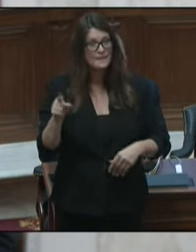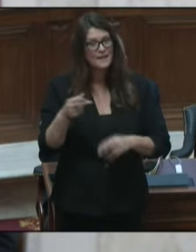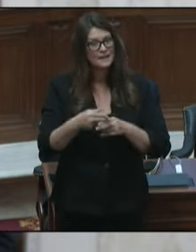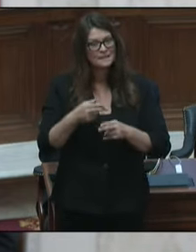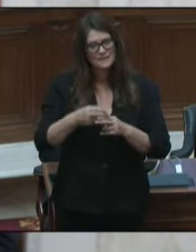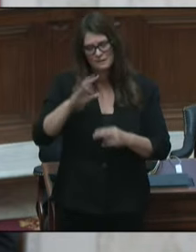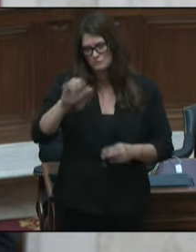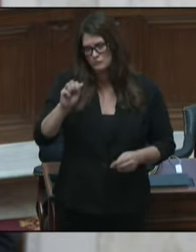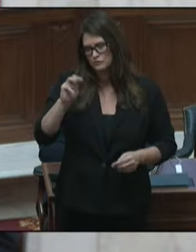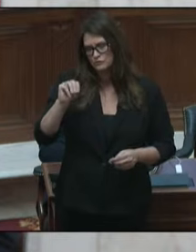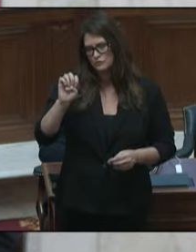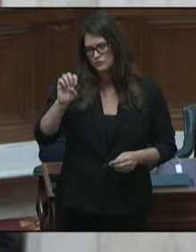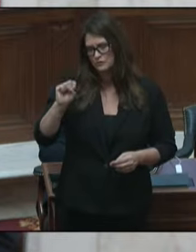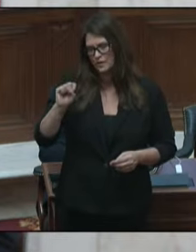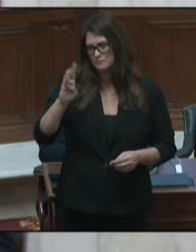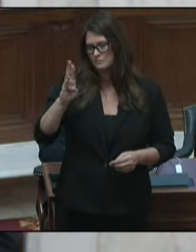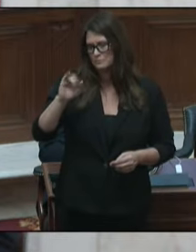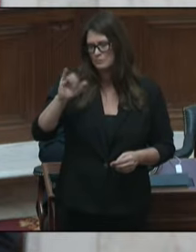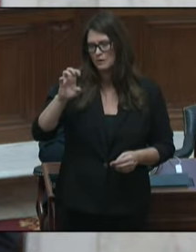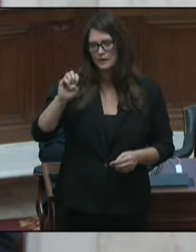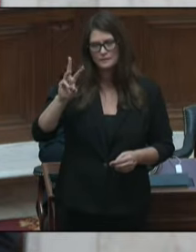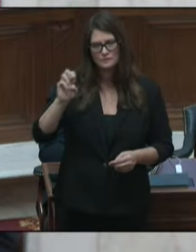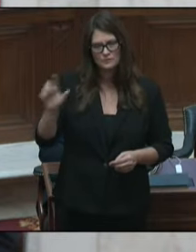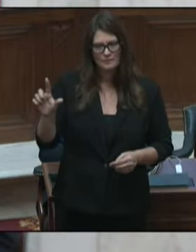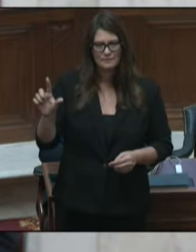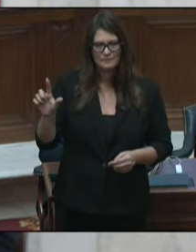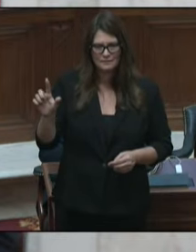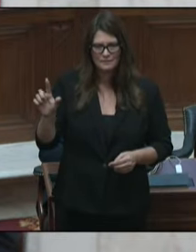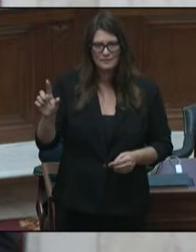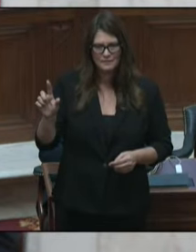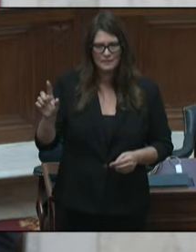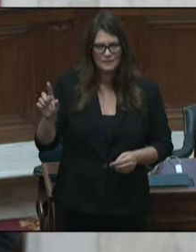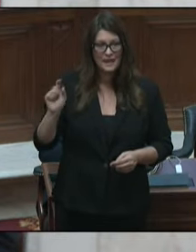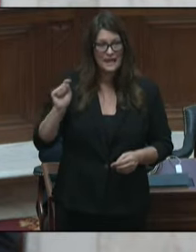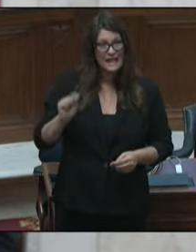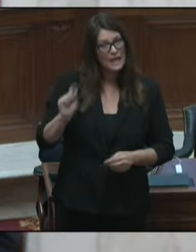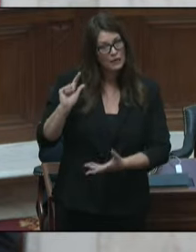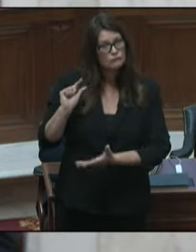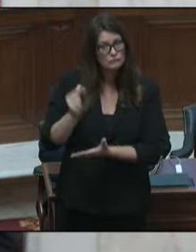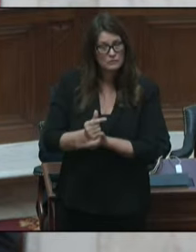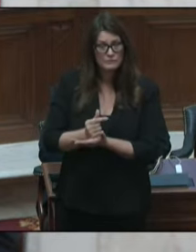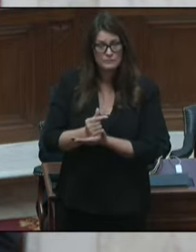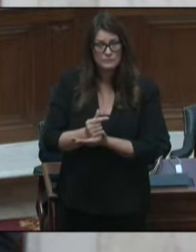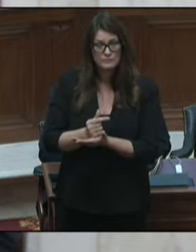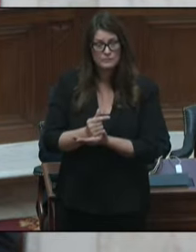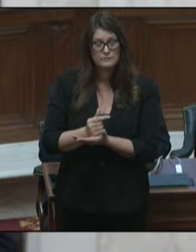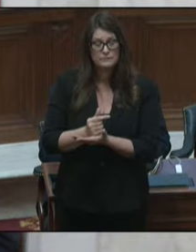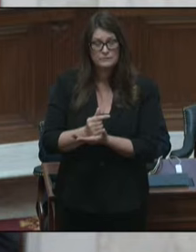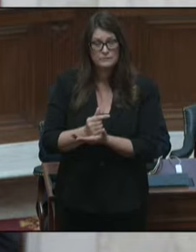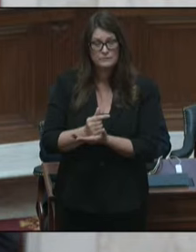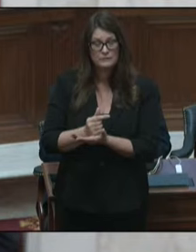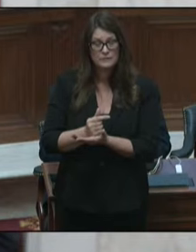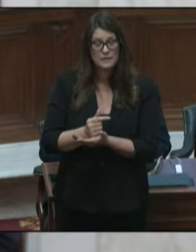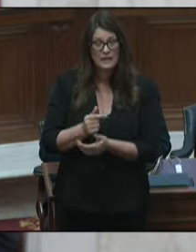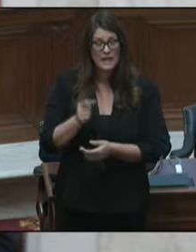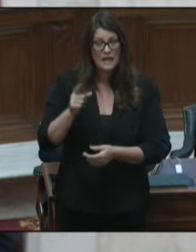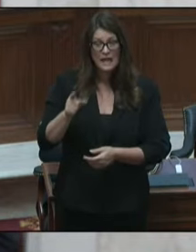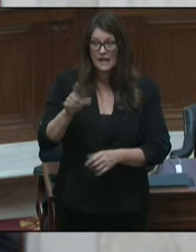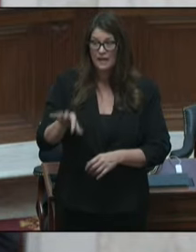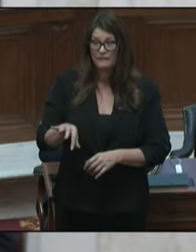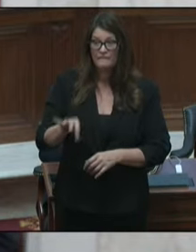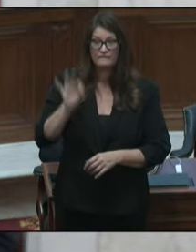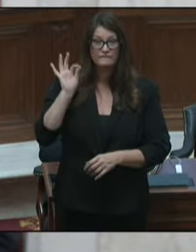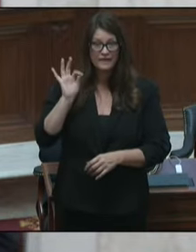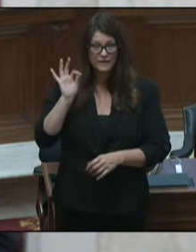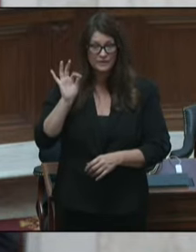is James Braswell. James was a graduate. James absolutely founded